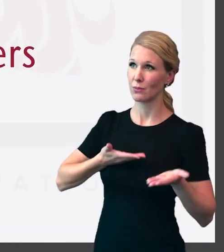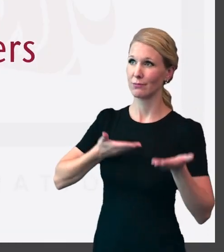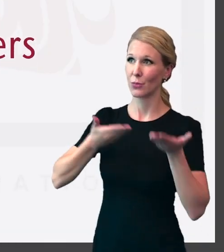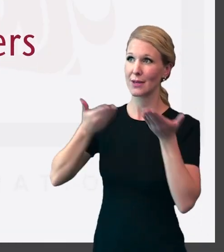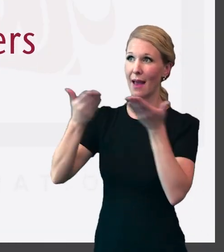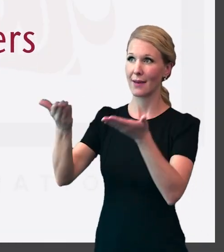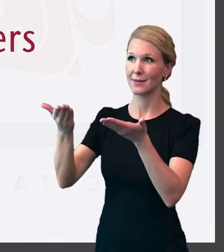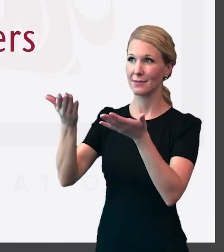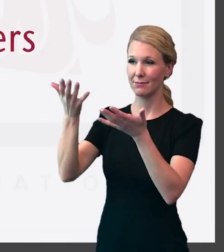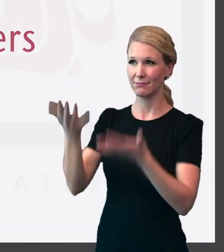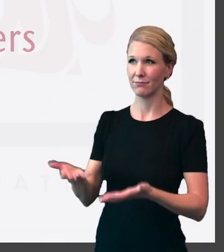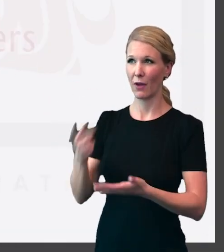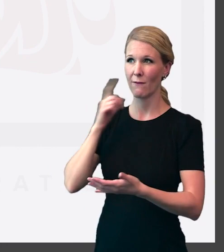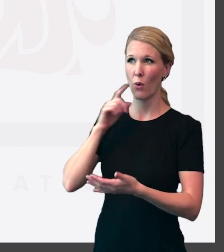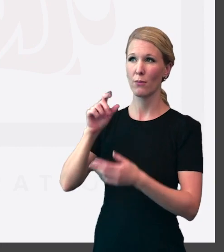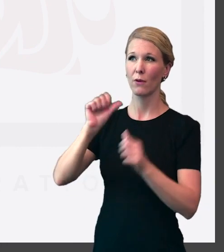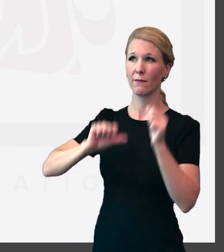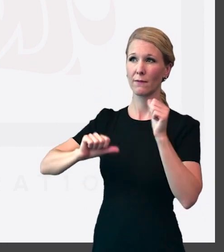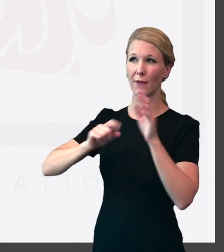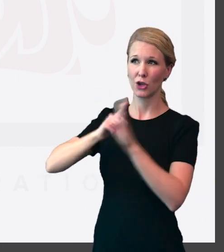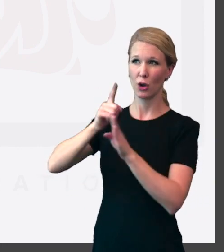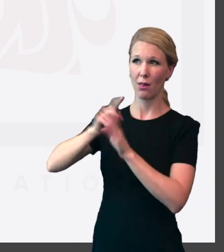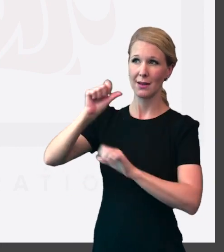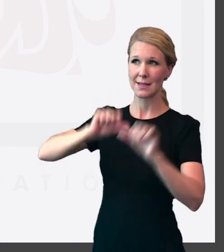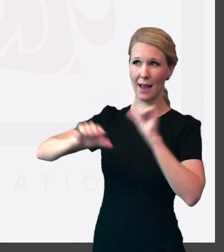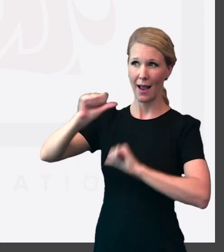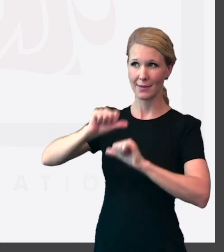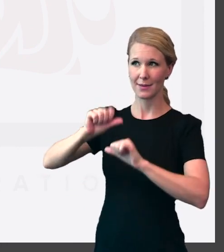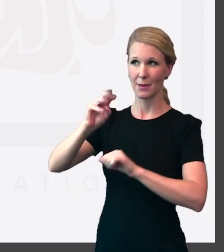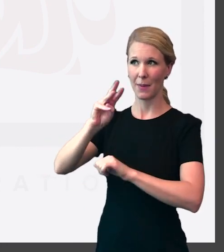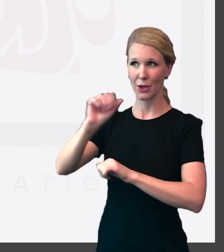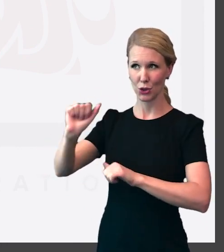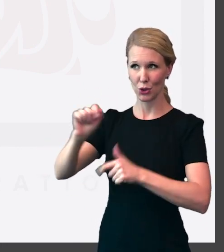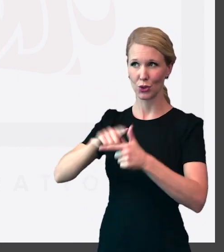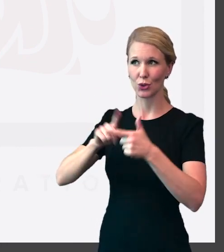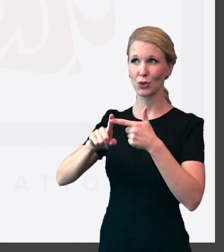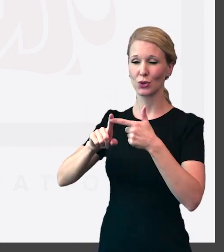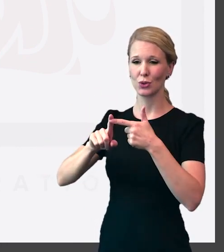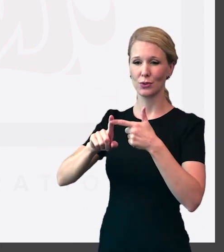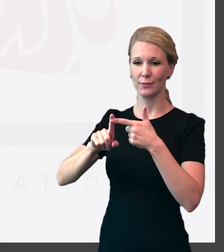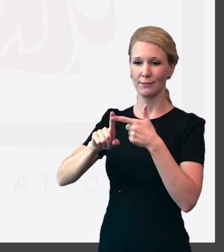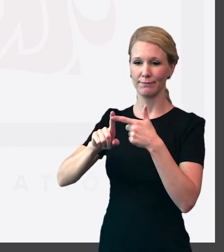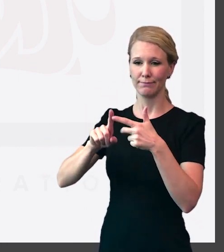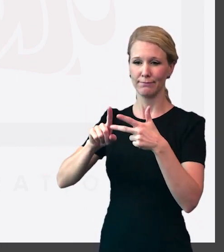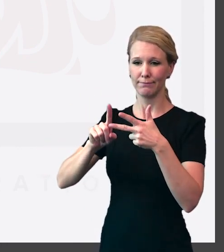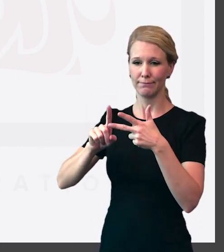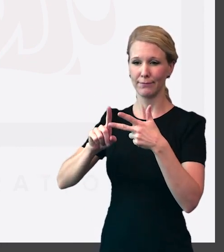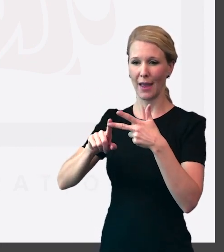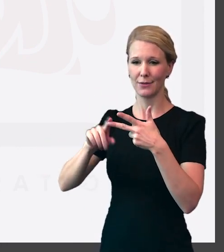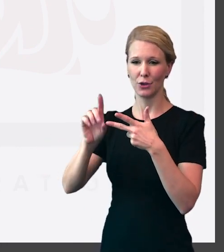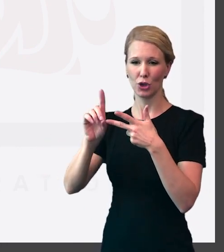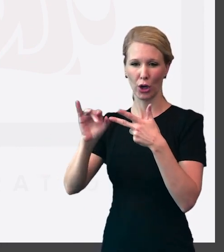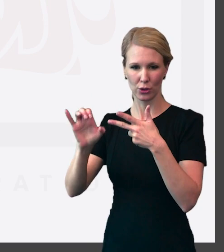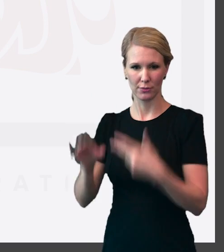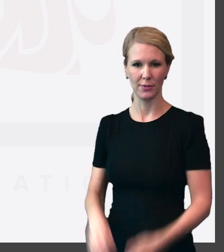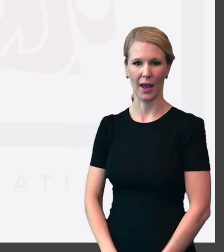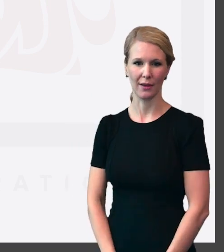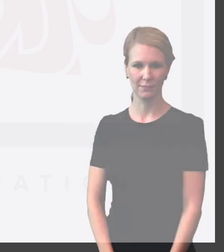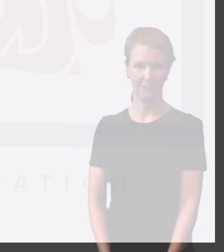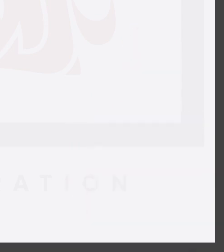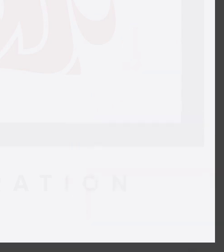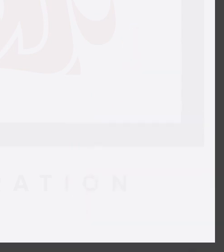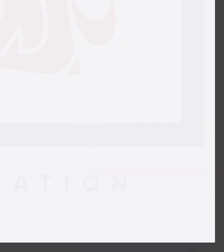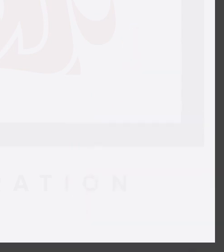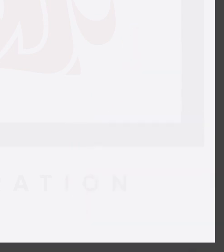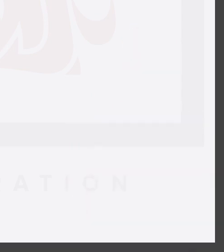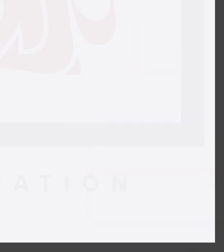for the Professional Science Masters, the Master's candidates, and the degree candidates for the Doctor of Education and the Doctor of